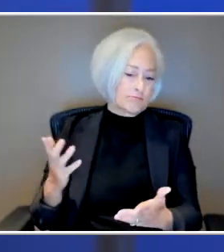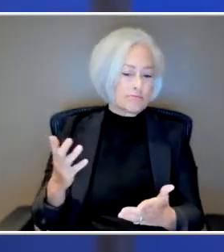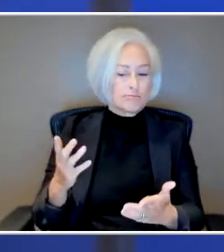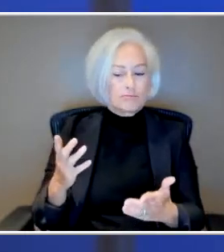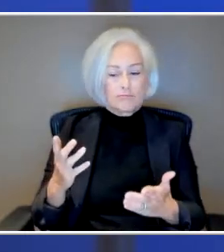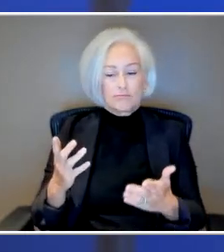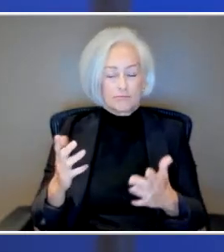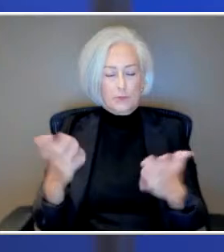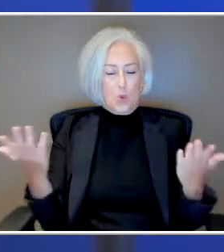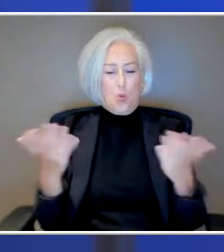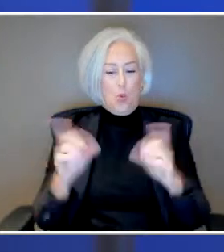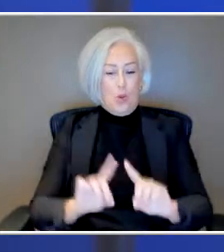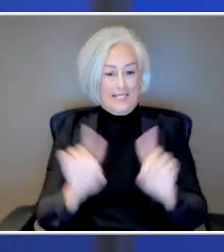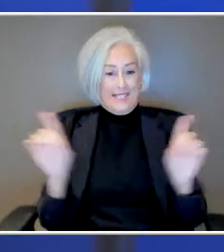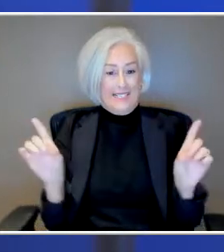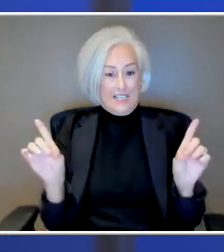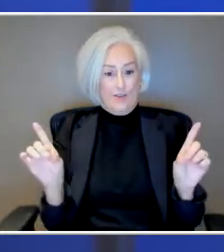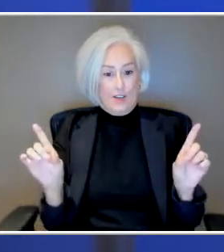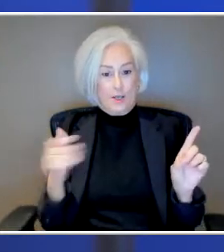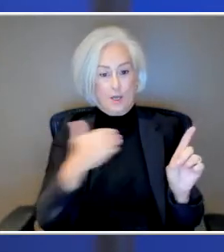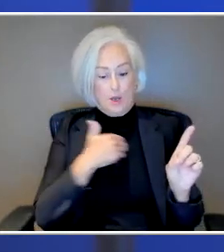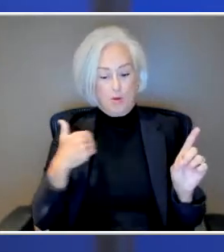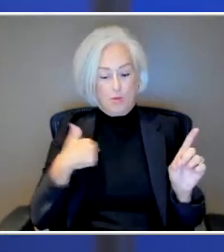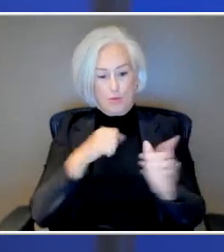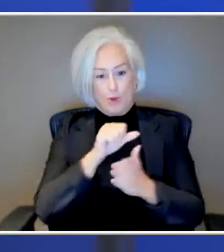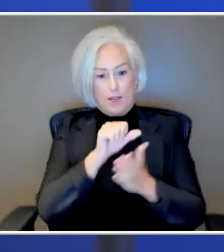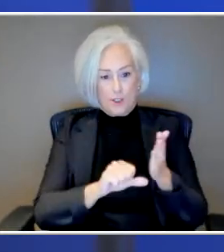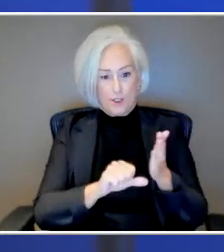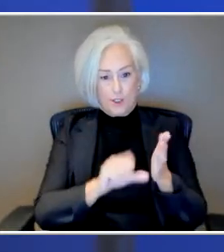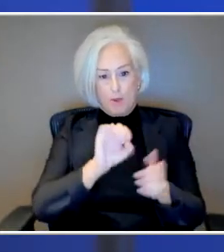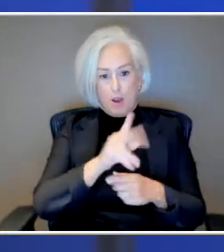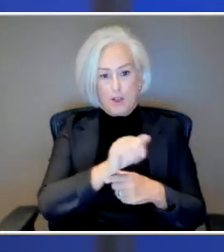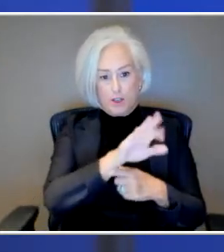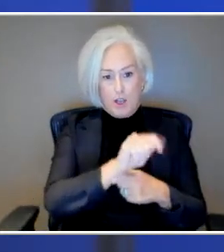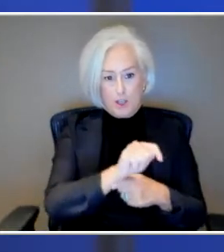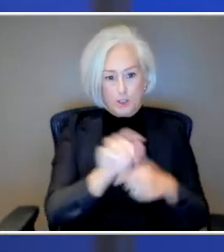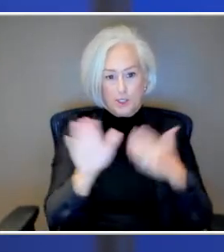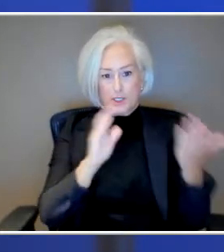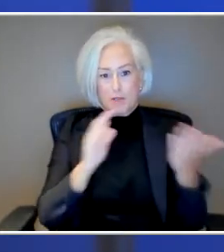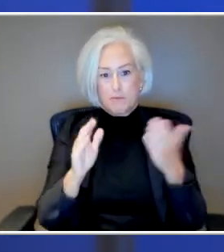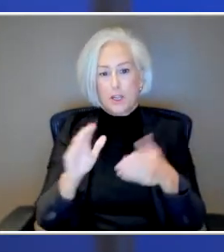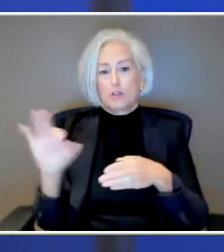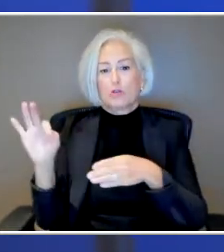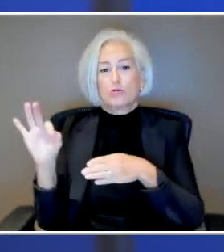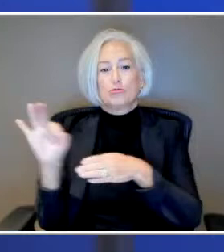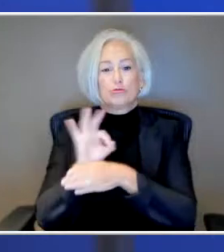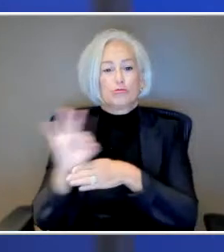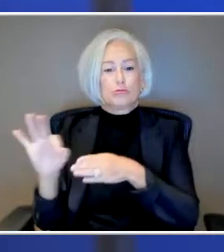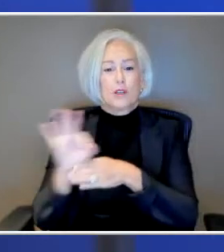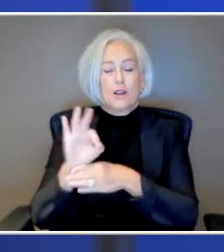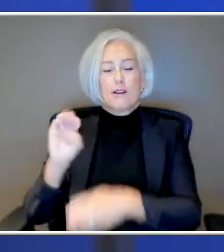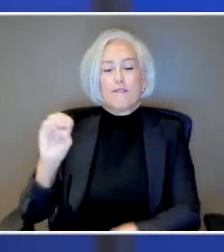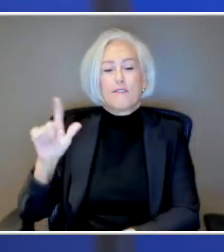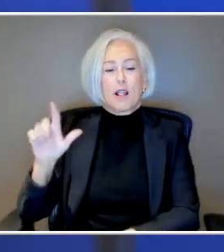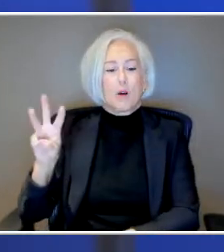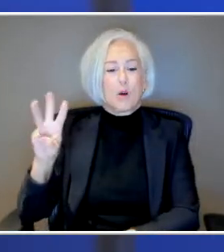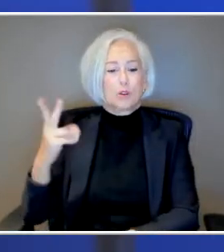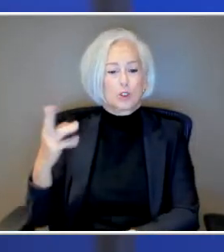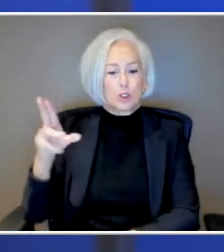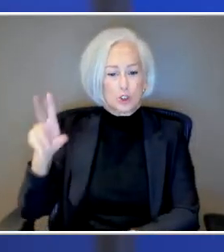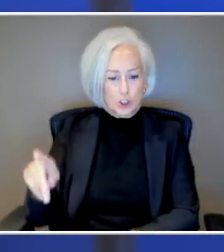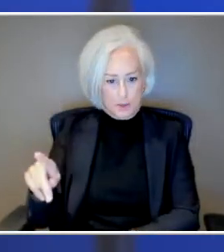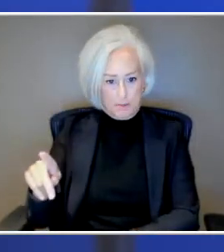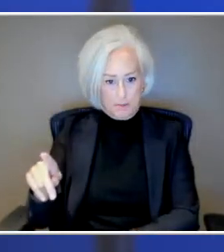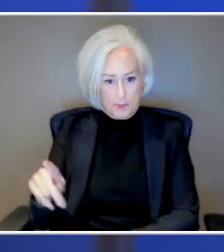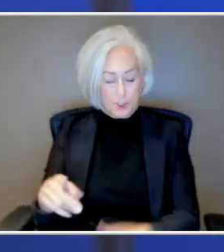the difference between a breast surgical oncologist that's fellowship trained and historically where we received our training in general surgery and then you just